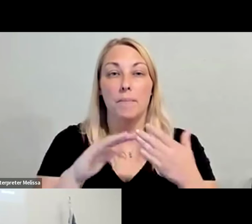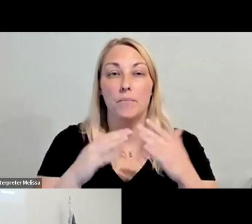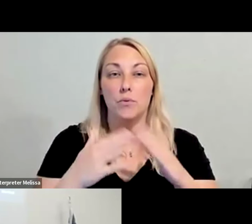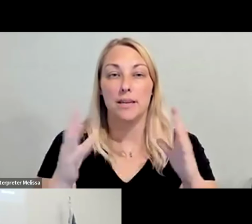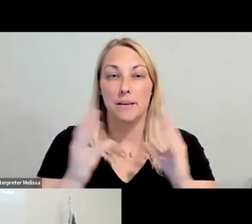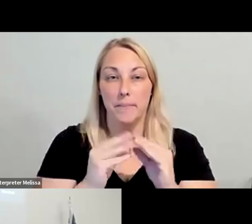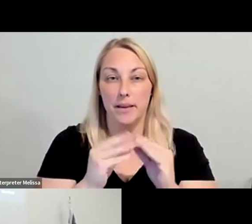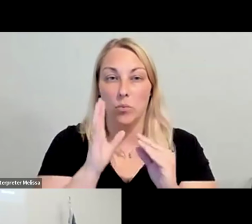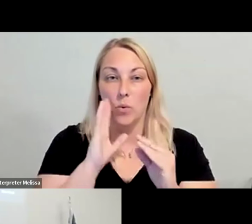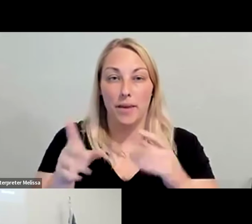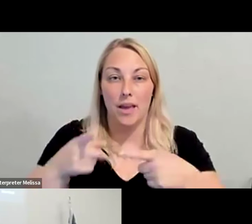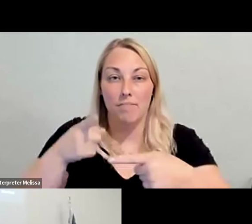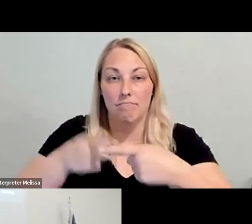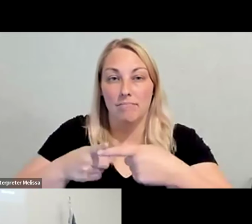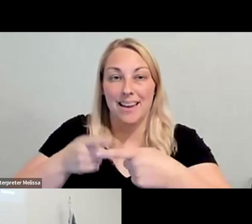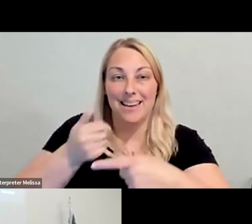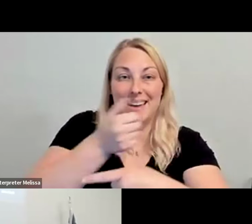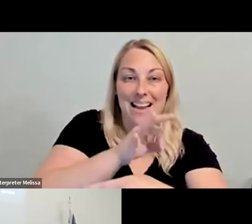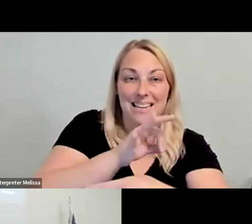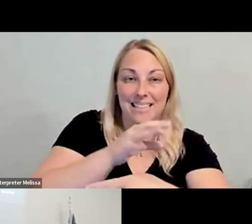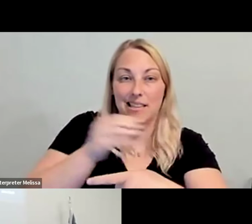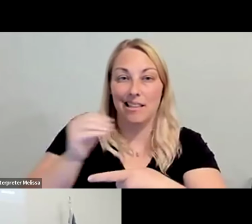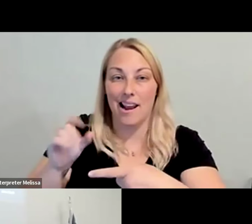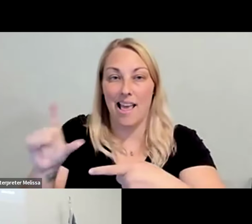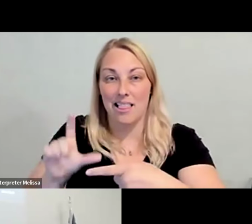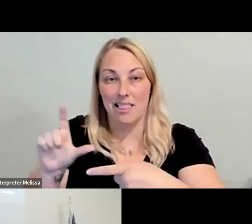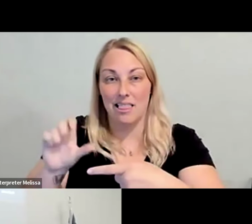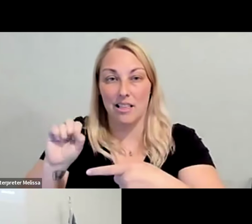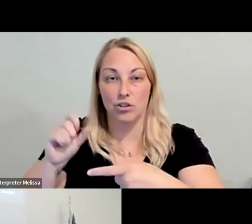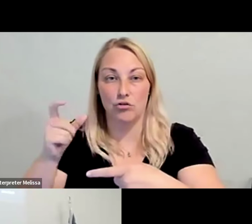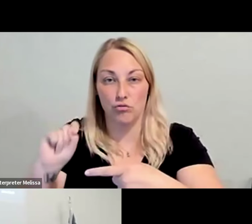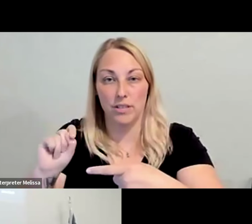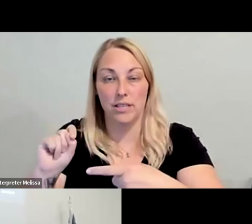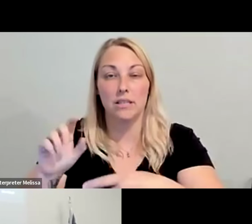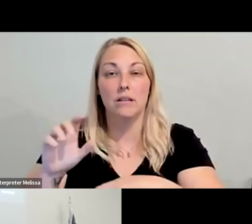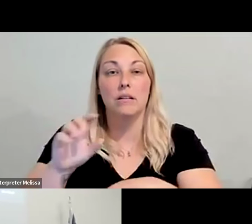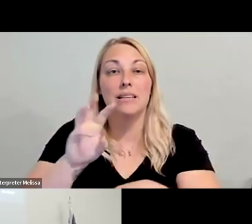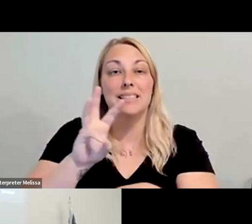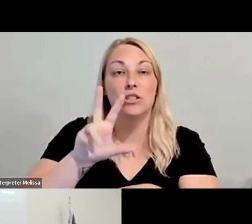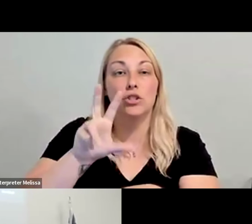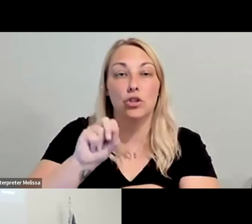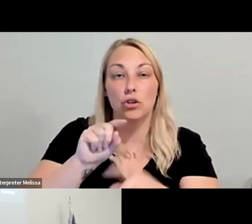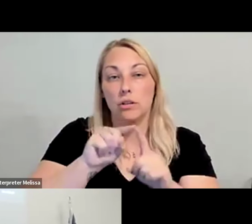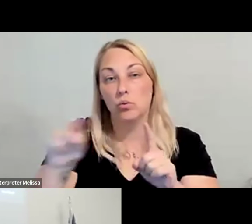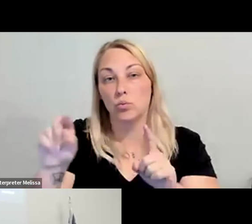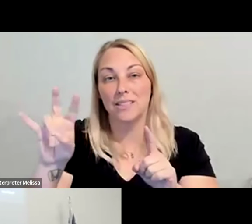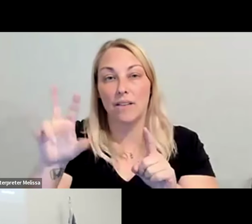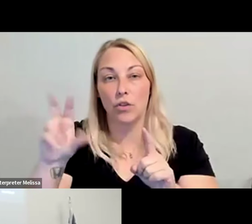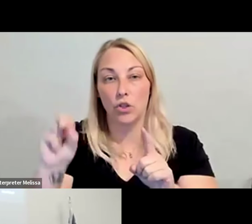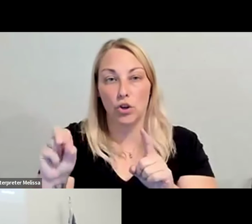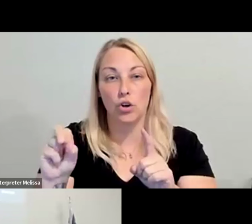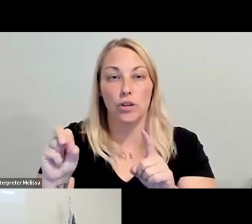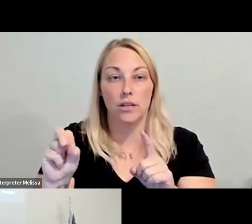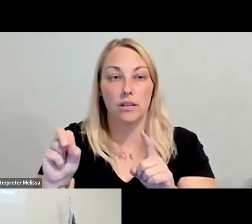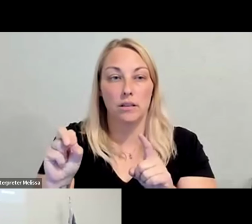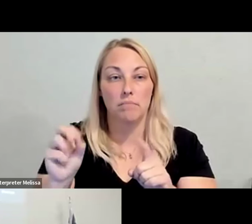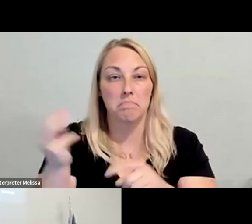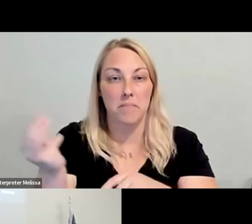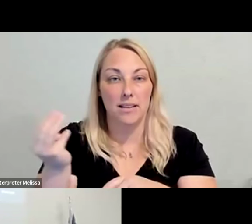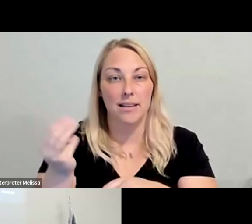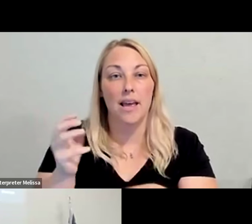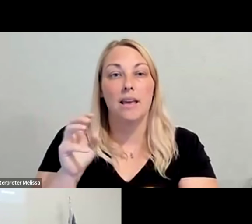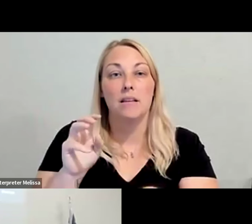of corner of 19th and L Street from 6:30 to 7:30 p.m. on Monday, May 19th. So feel free to join